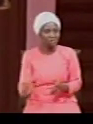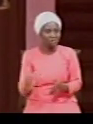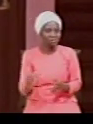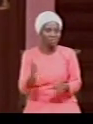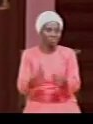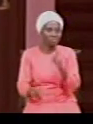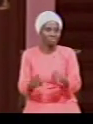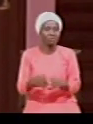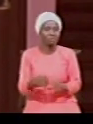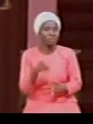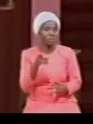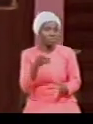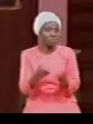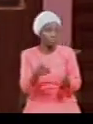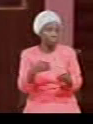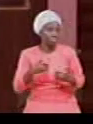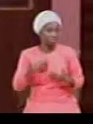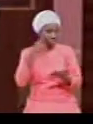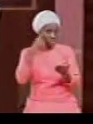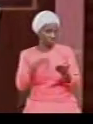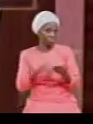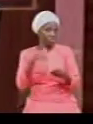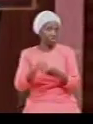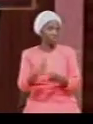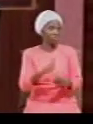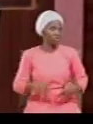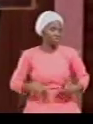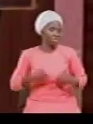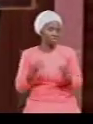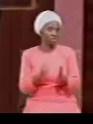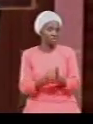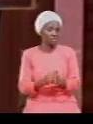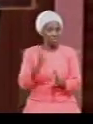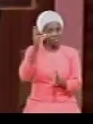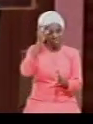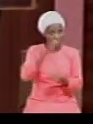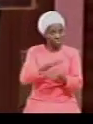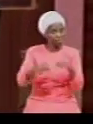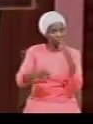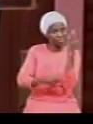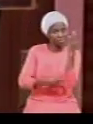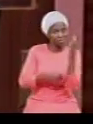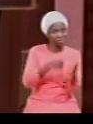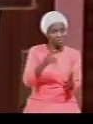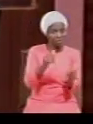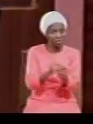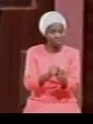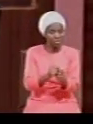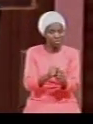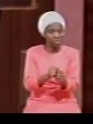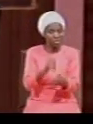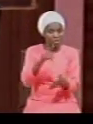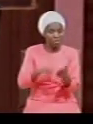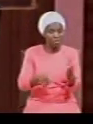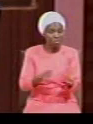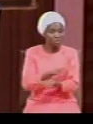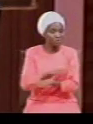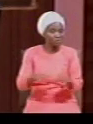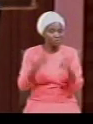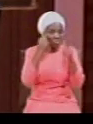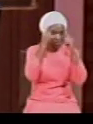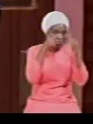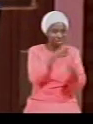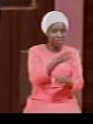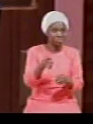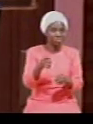people, you would have noticed in your life that Satan doesn't tempt you with what doesn't concern you. Satan